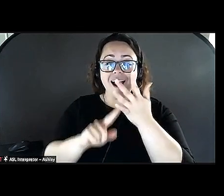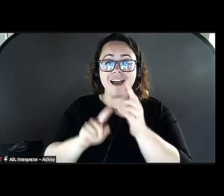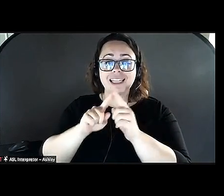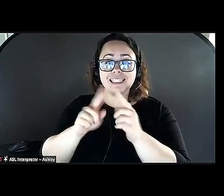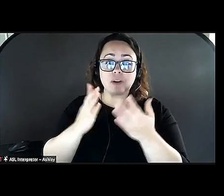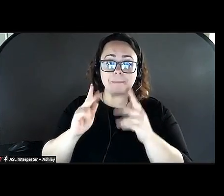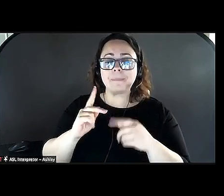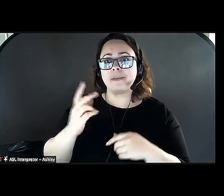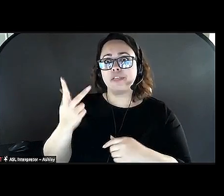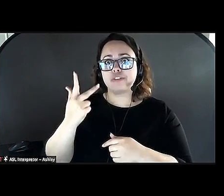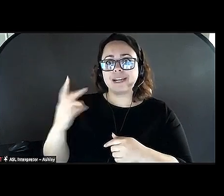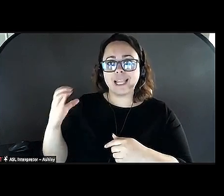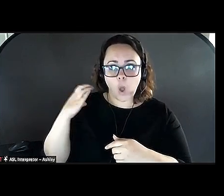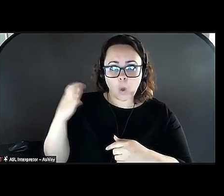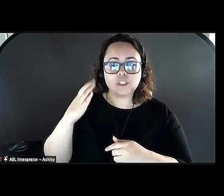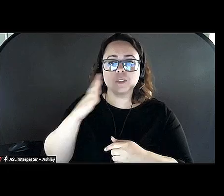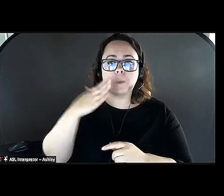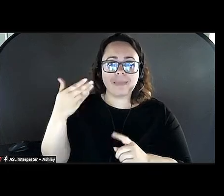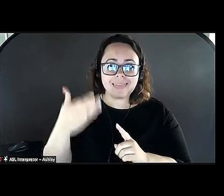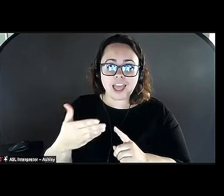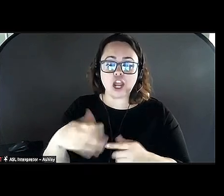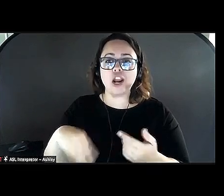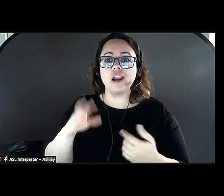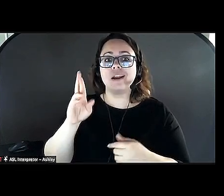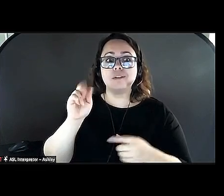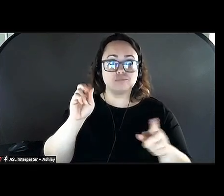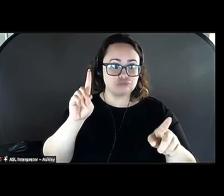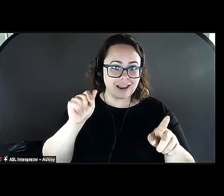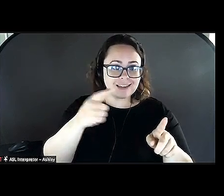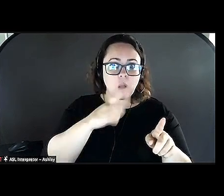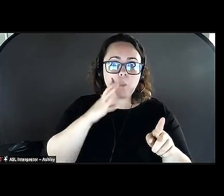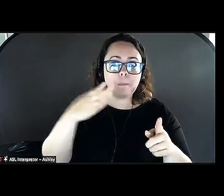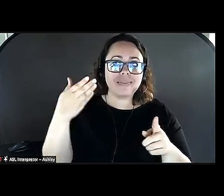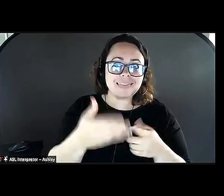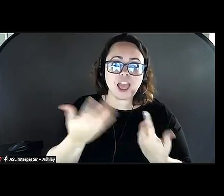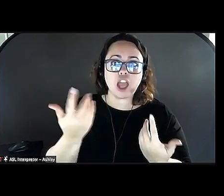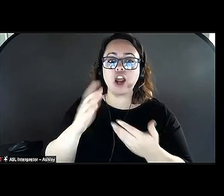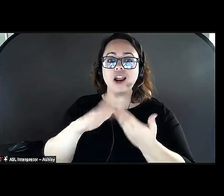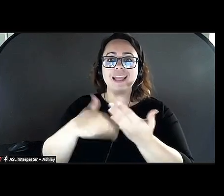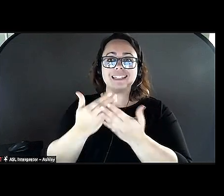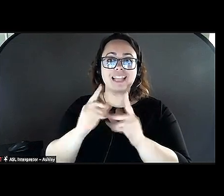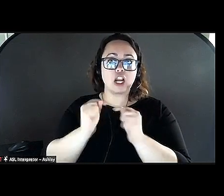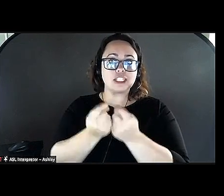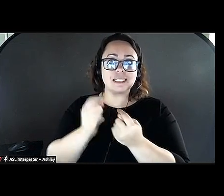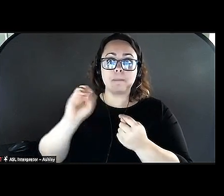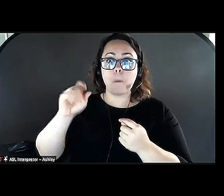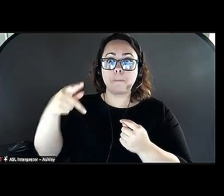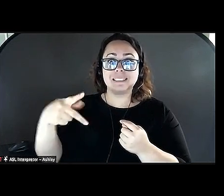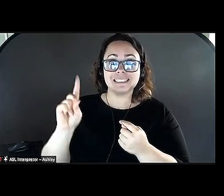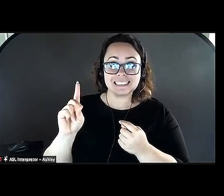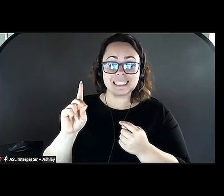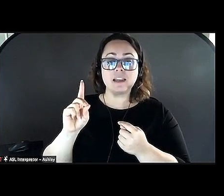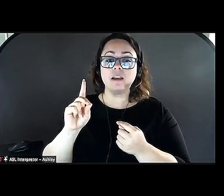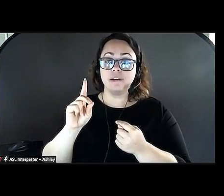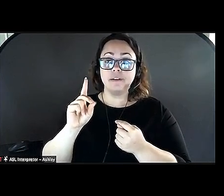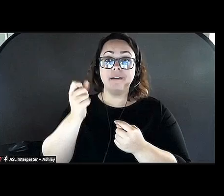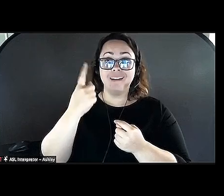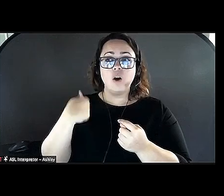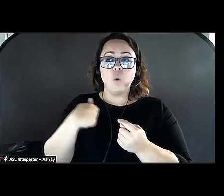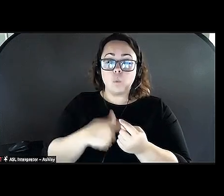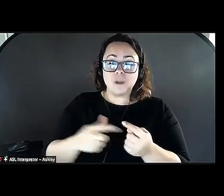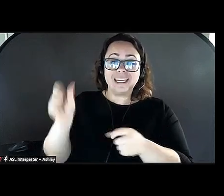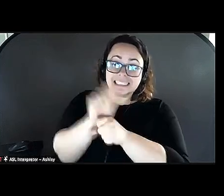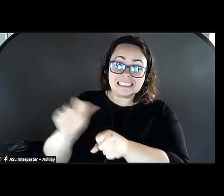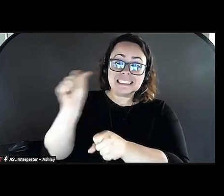3 coaches, along with Brenda and the entire team of OPD, not only spent a lot of energy in putting